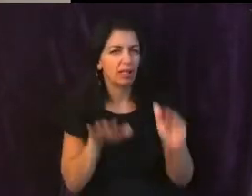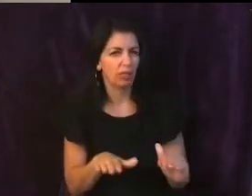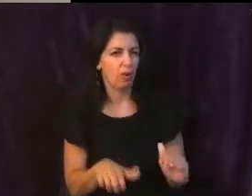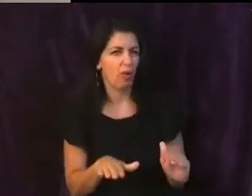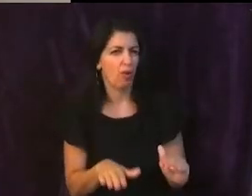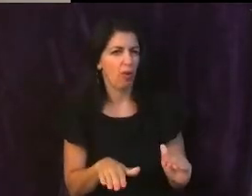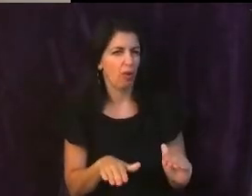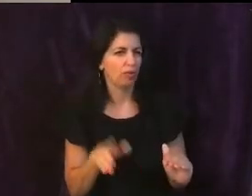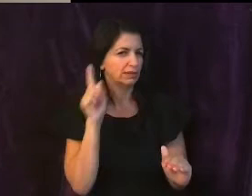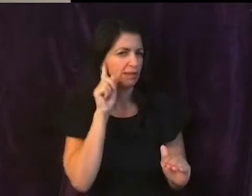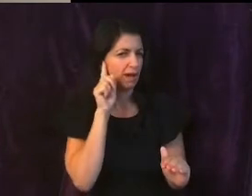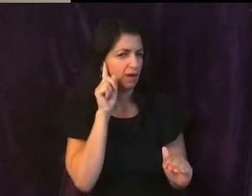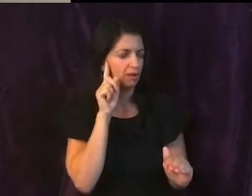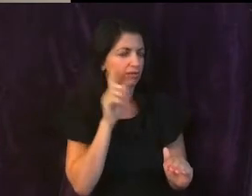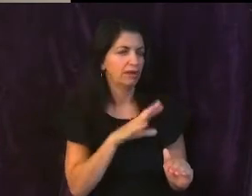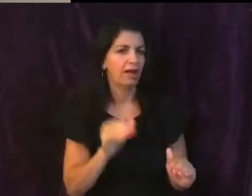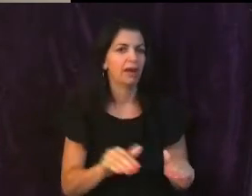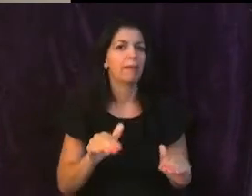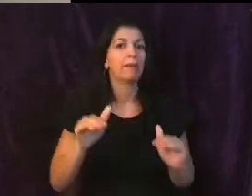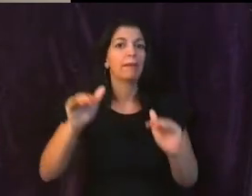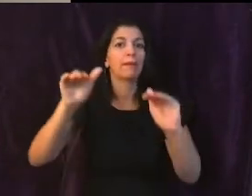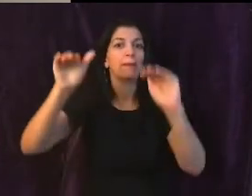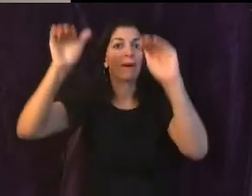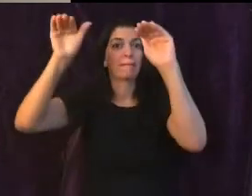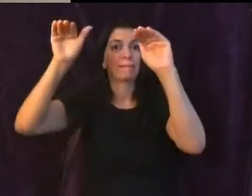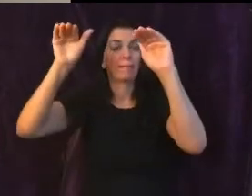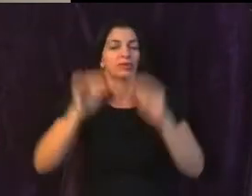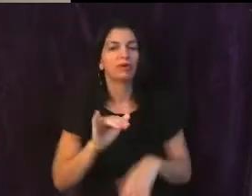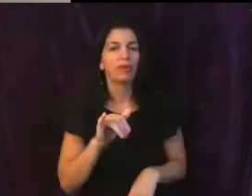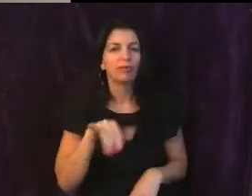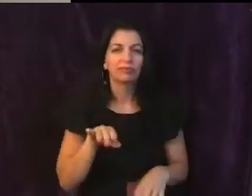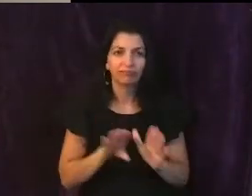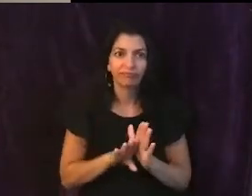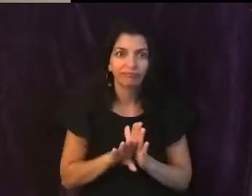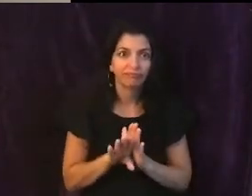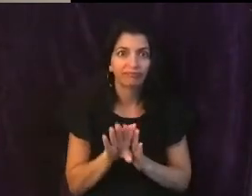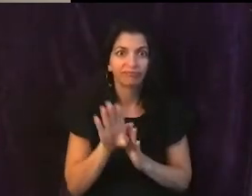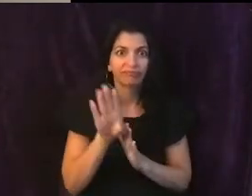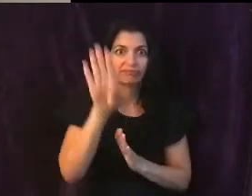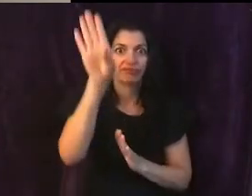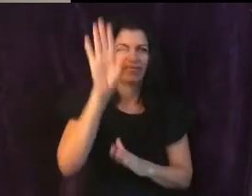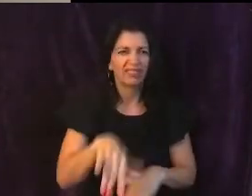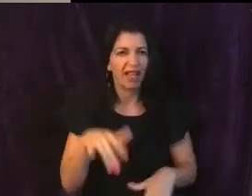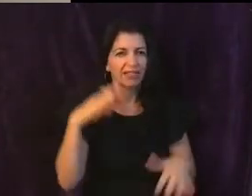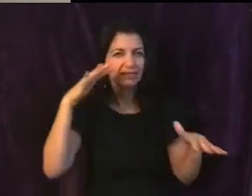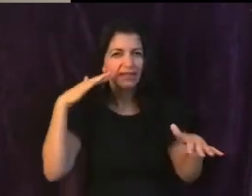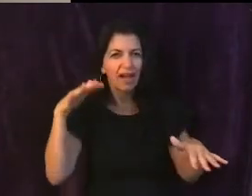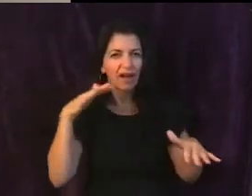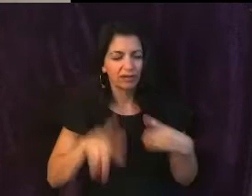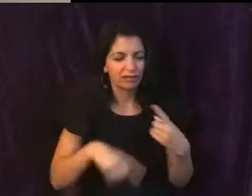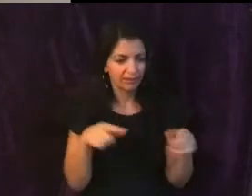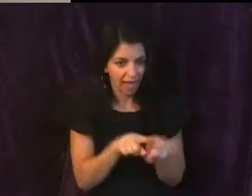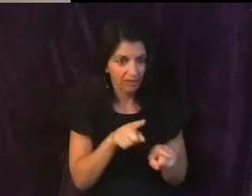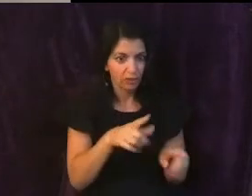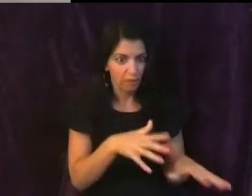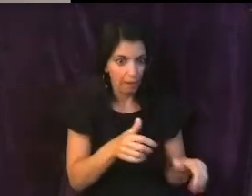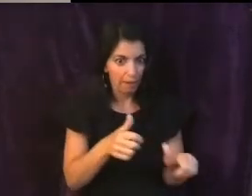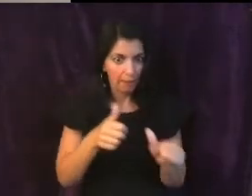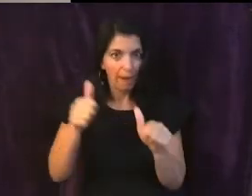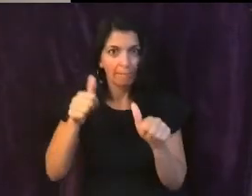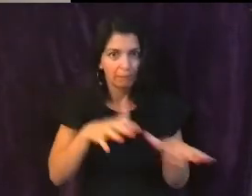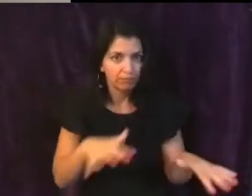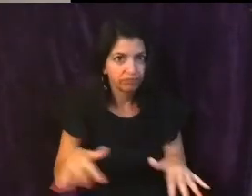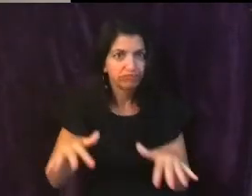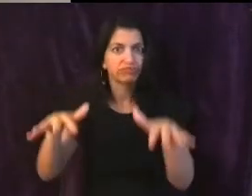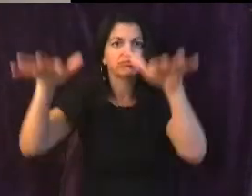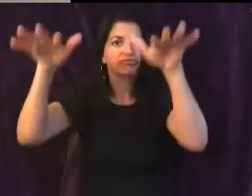some higher sounds. So almost like it develops sound as it goes faster and faster and faster and faster. So that's the